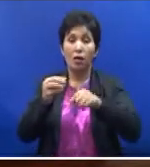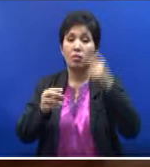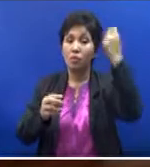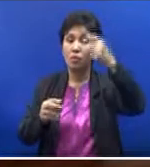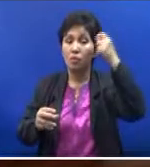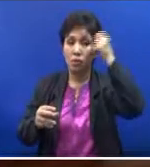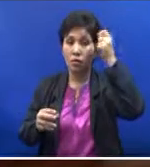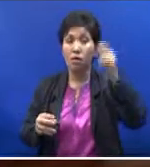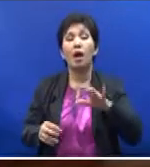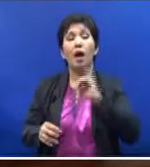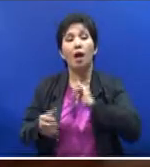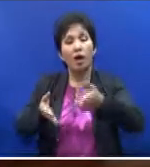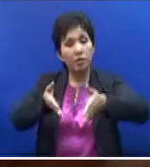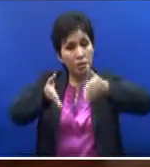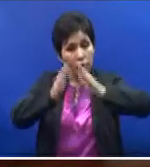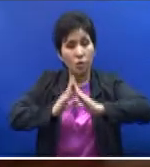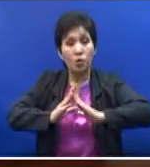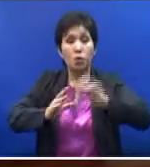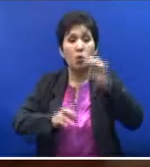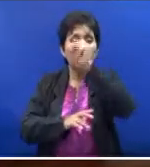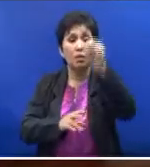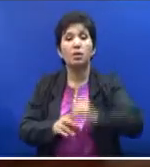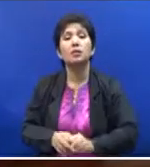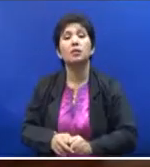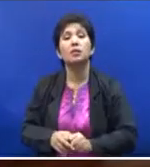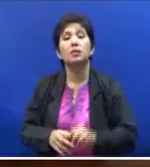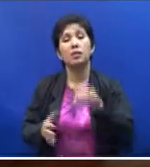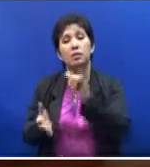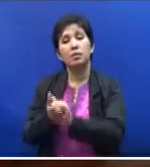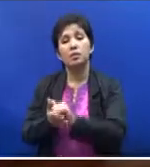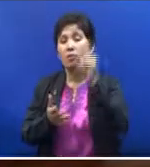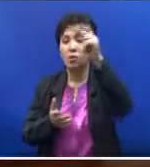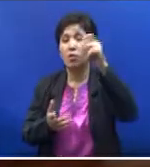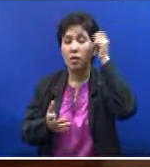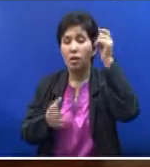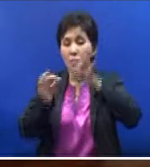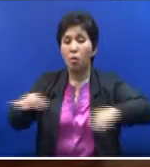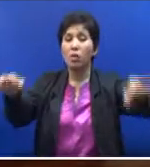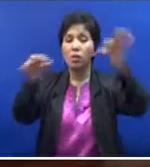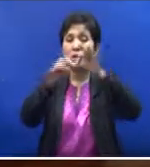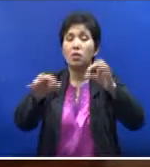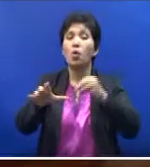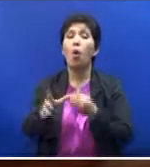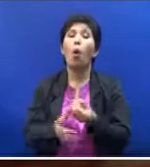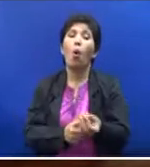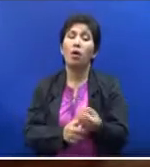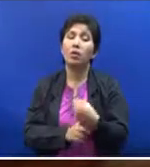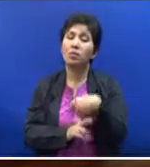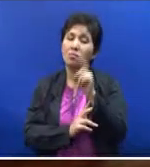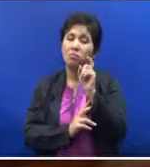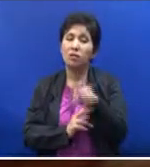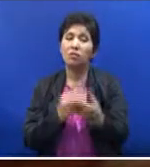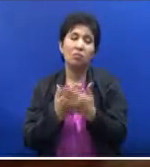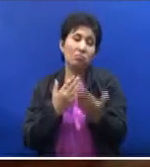theory. Okay, I asked you a question just now. Okay, is theory important or not? Okay, is it necessary for